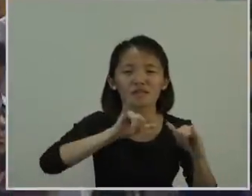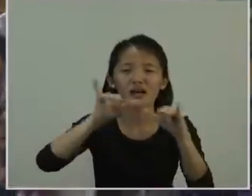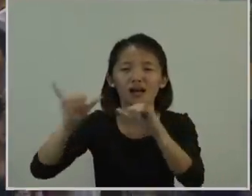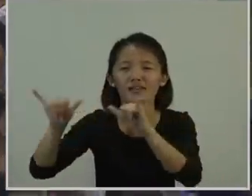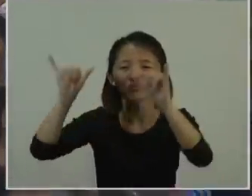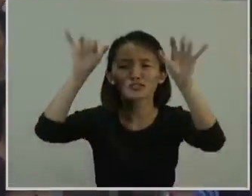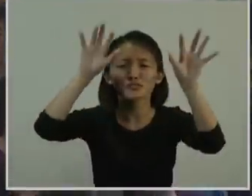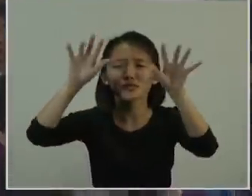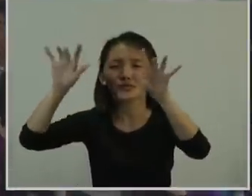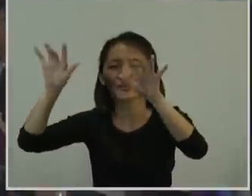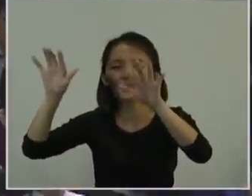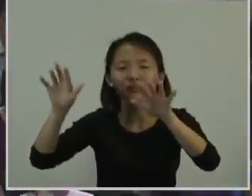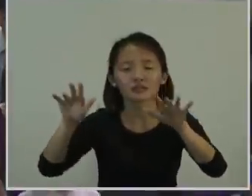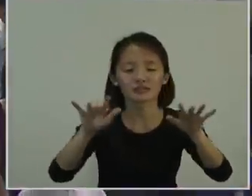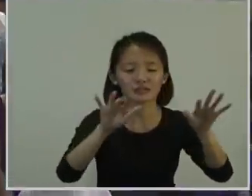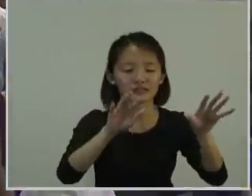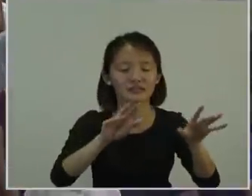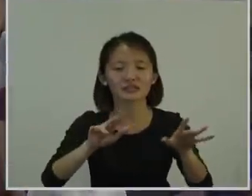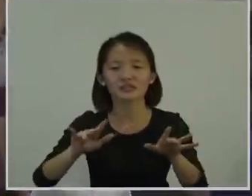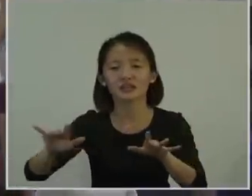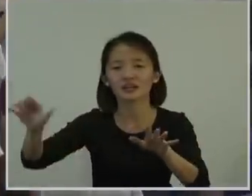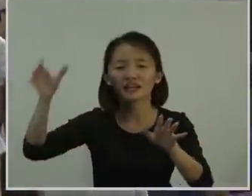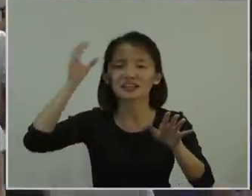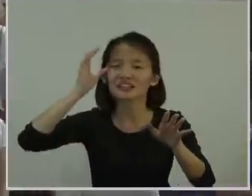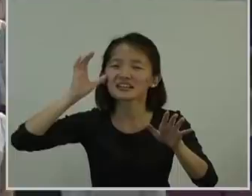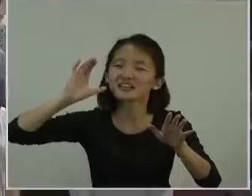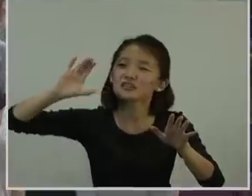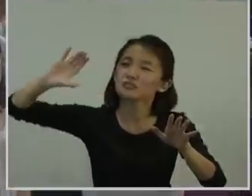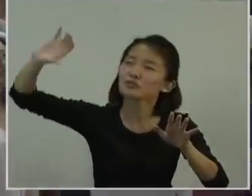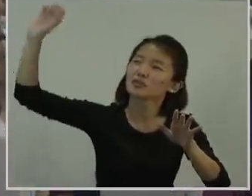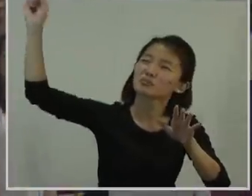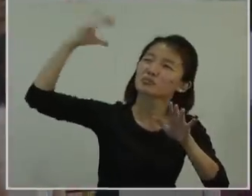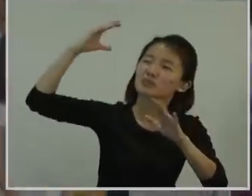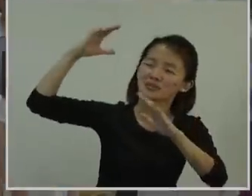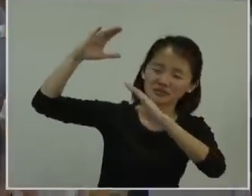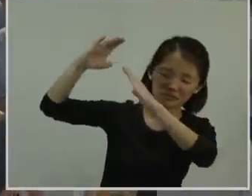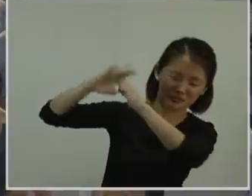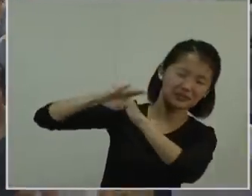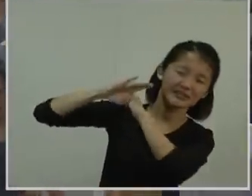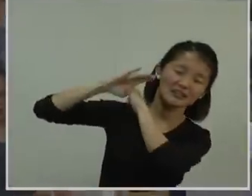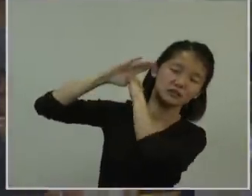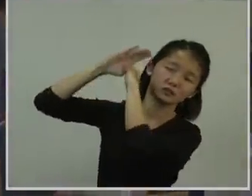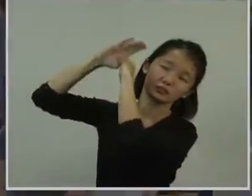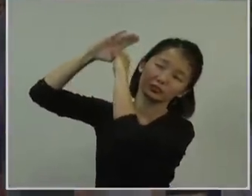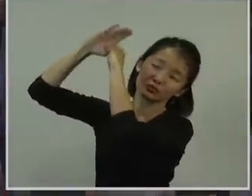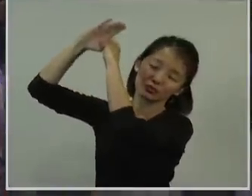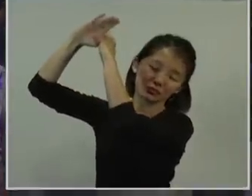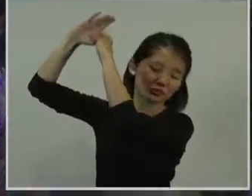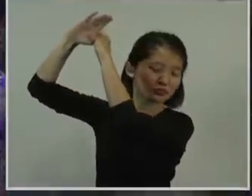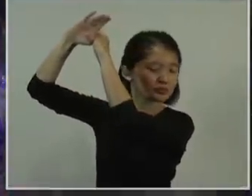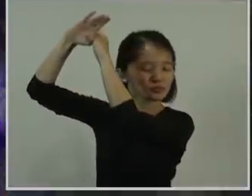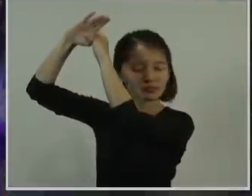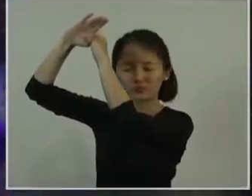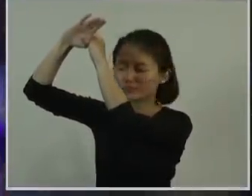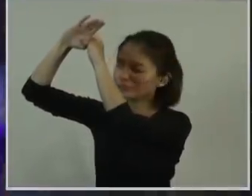dissolve like snow. The sun forbear to